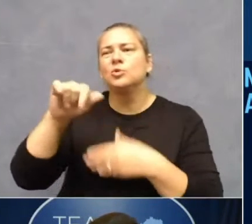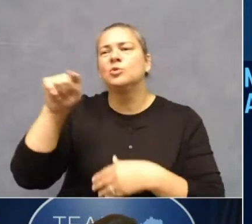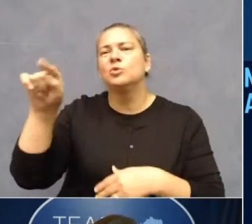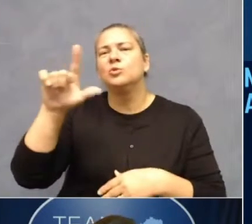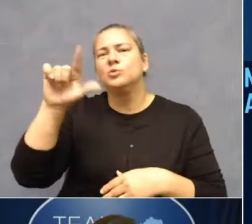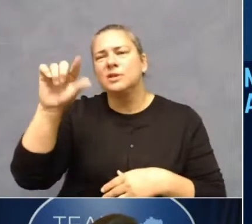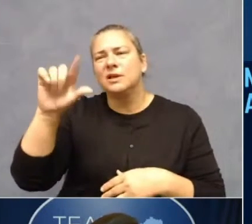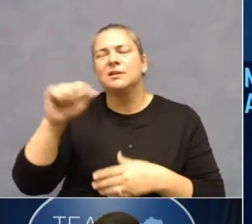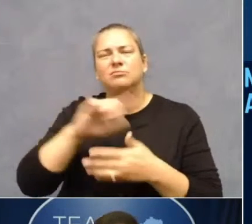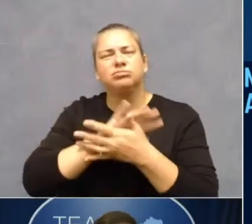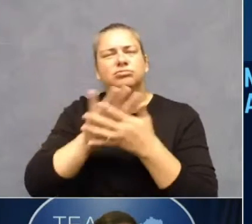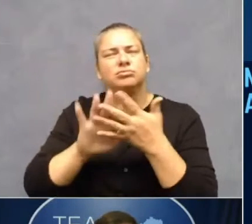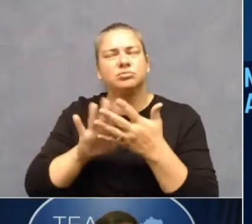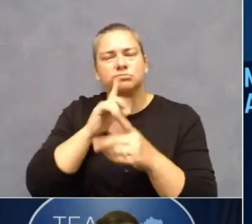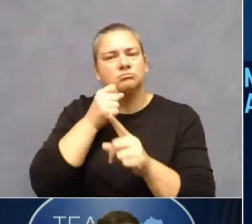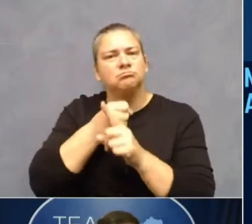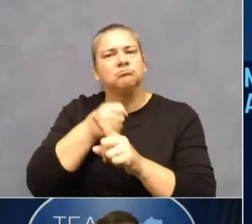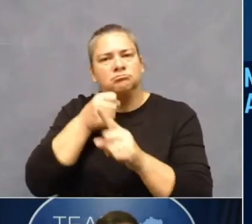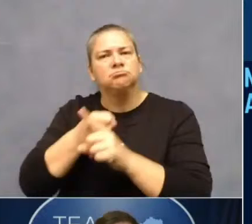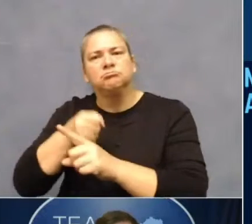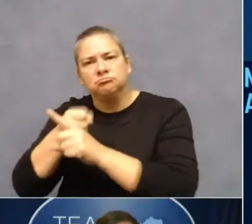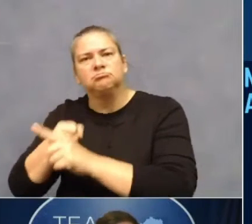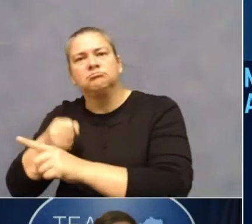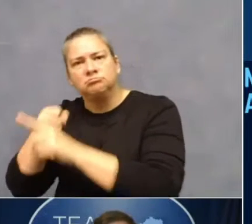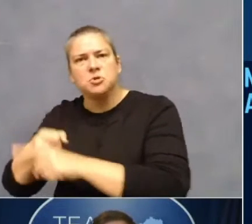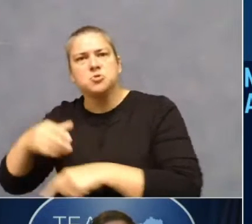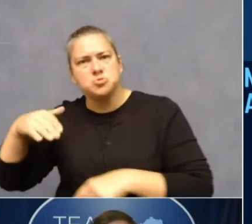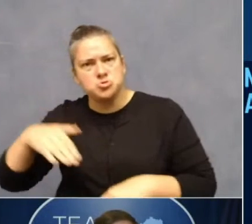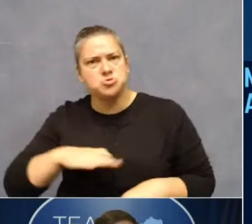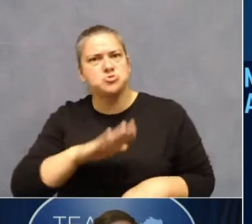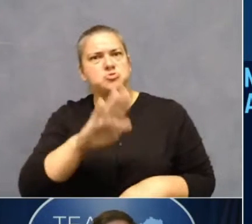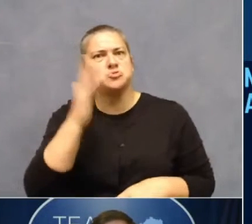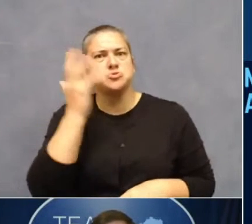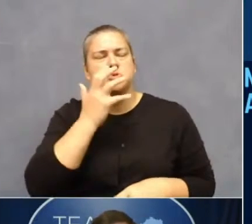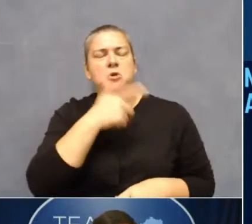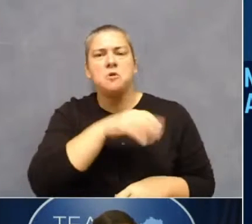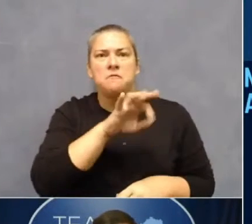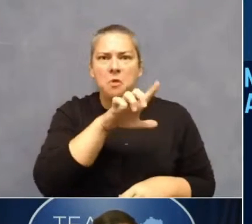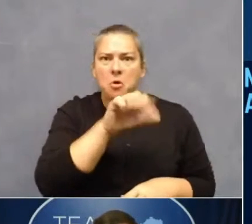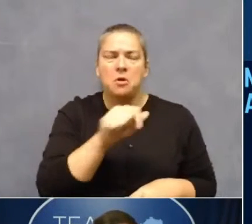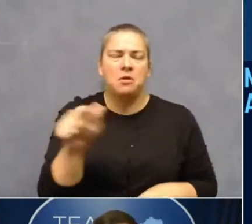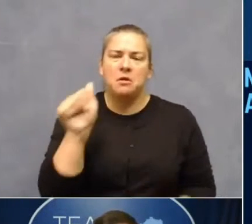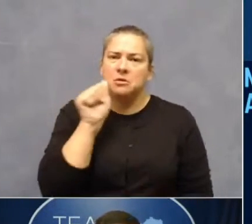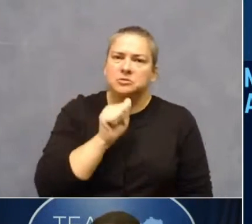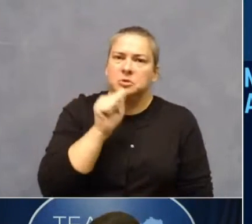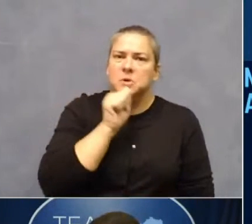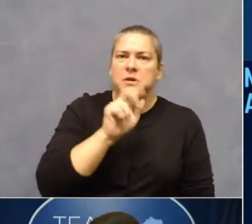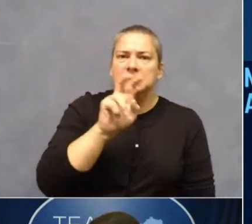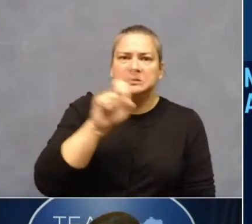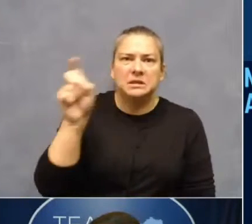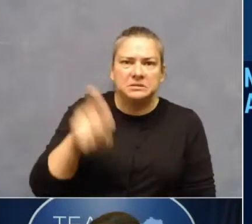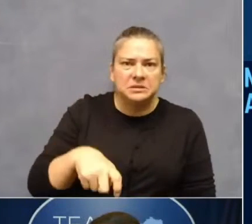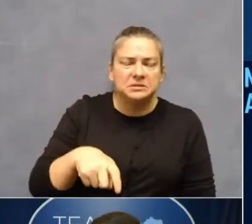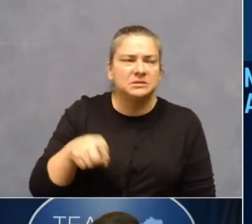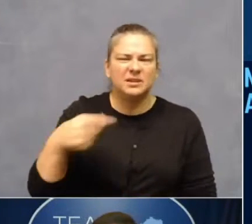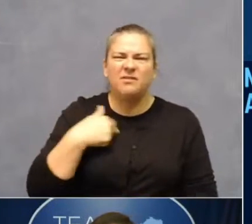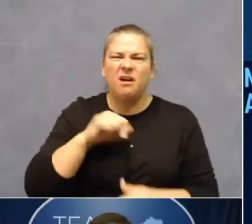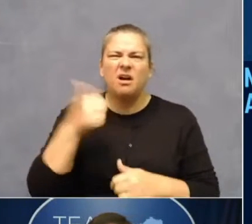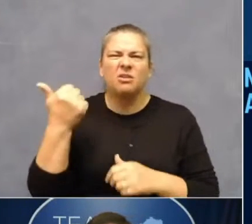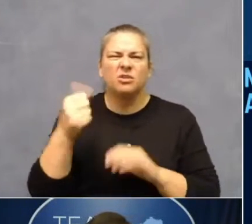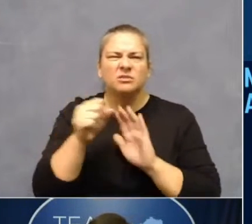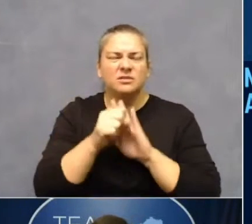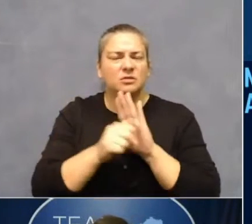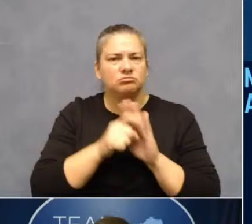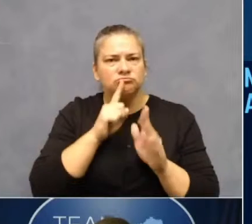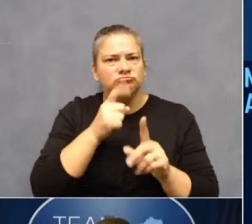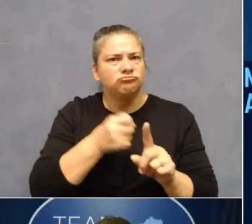hard. When we saw the second wave, it was places like Florida and Arizona, Texas, and some others being hit really hard.